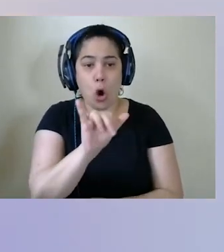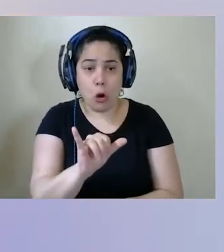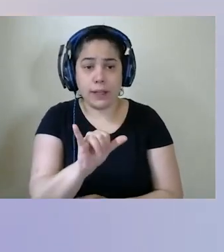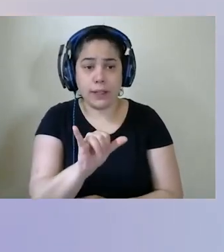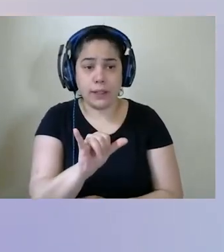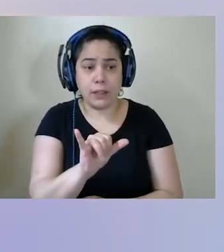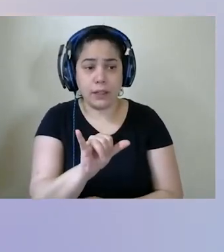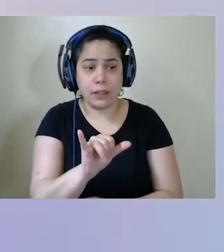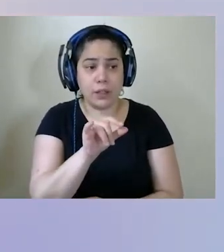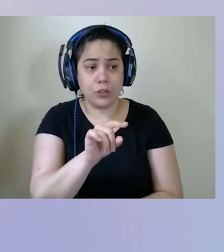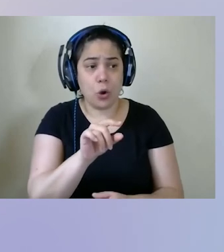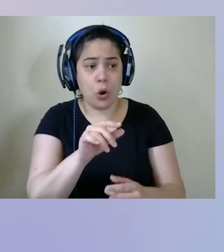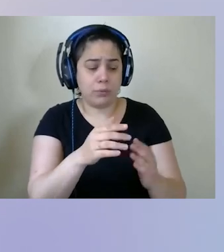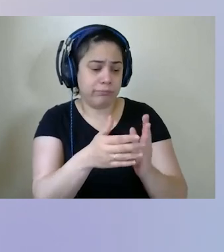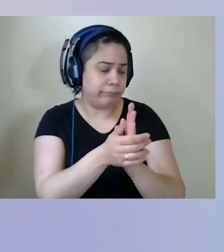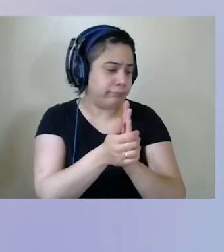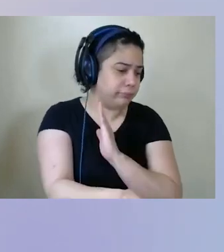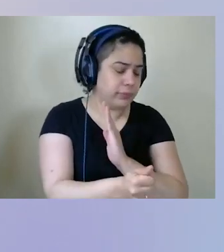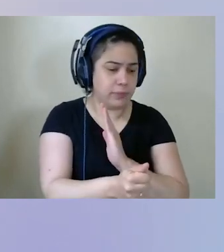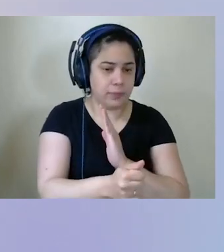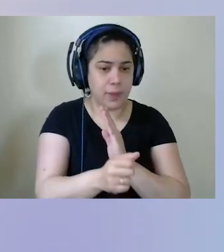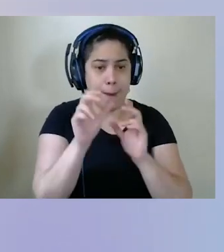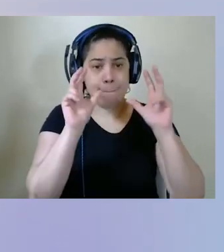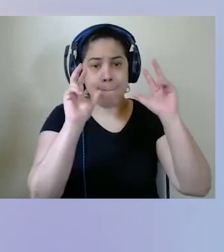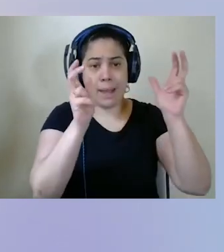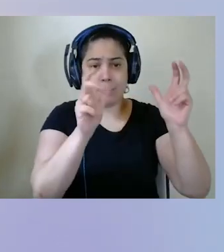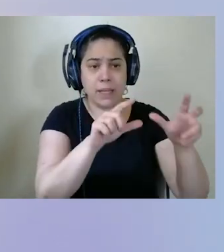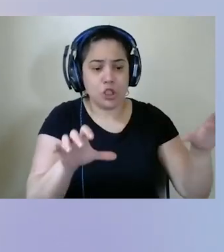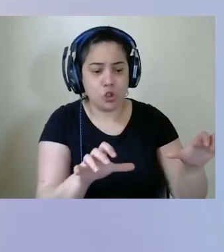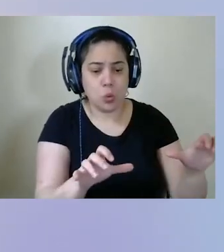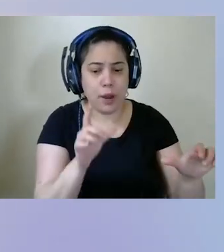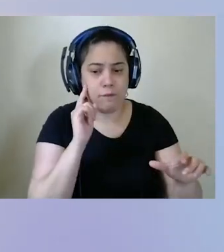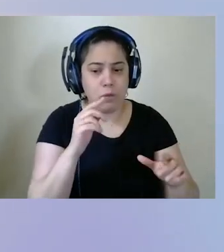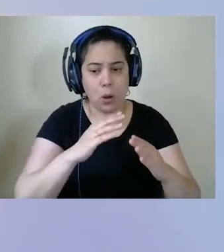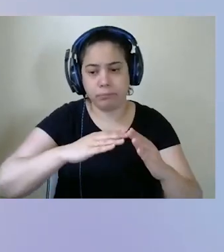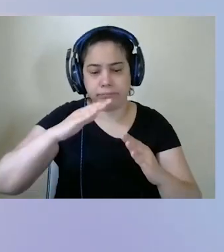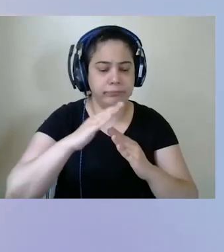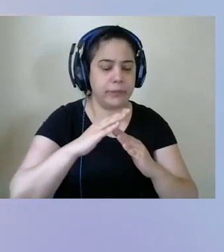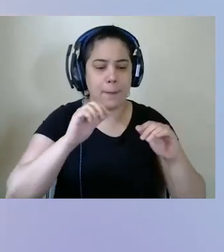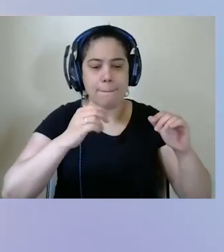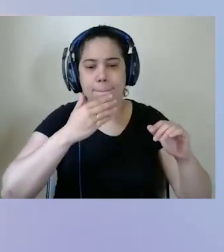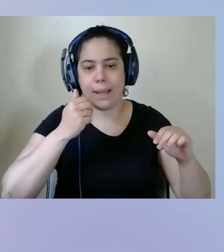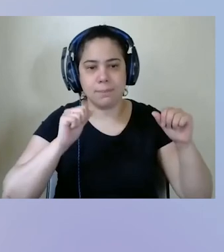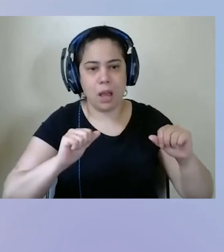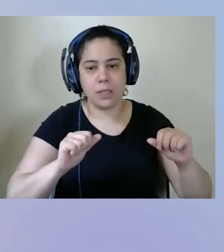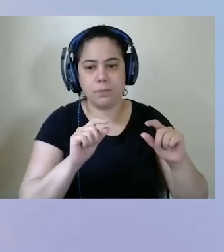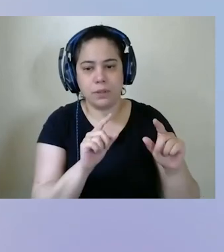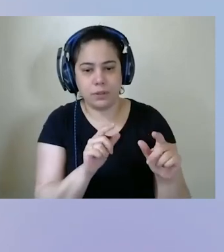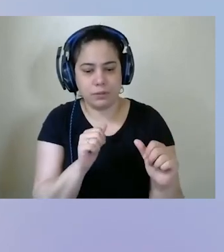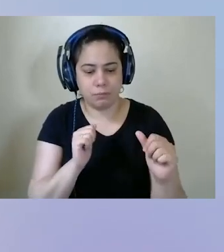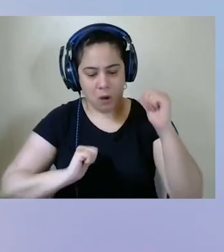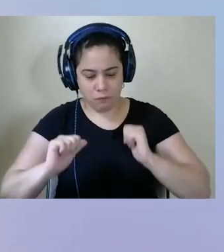does neurofeedback, he's doing it for peak performance. But what is he actually doing? He's doing it to reduce stress and